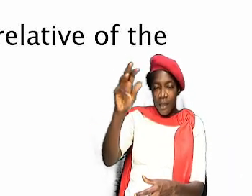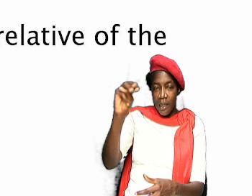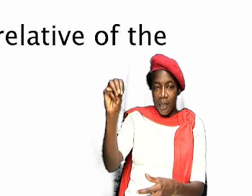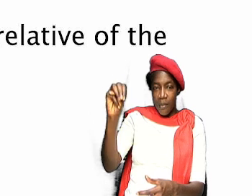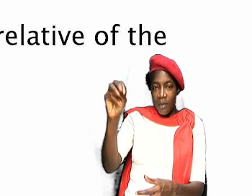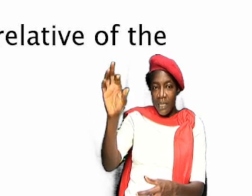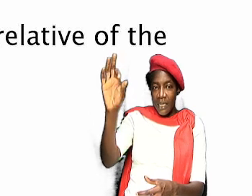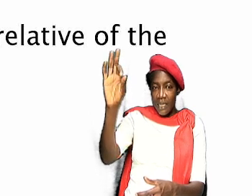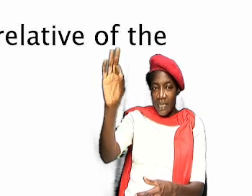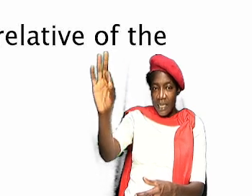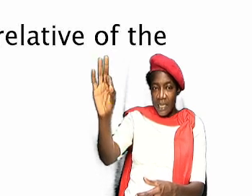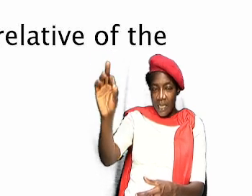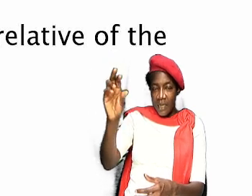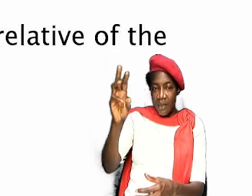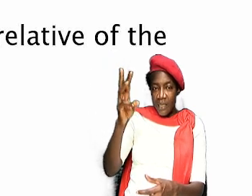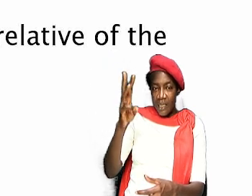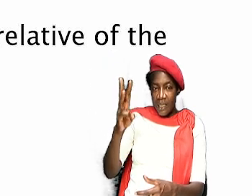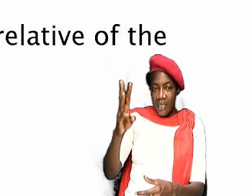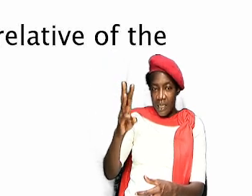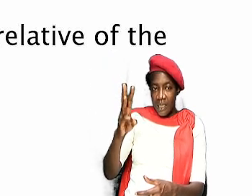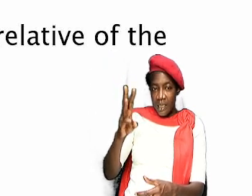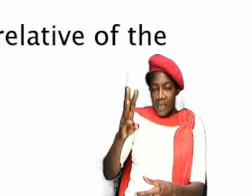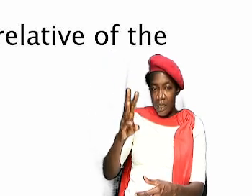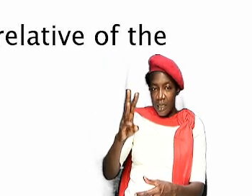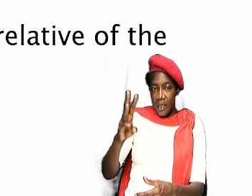6 through to 8.